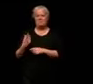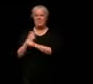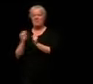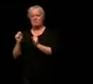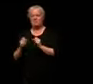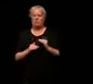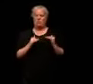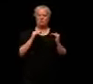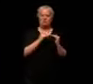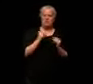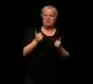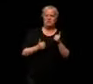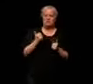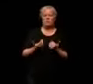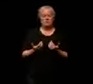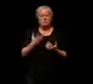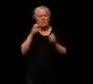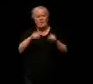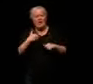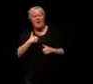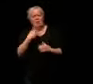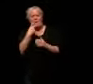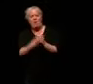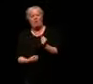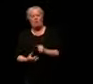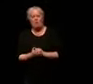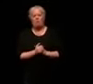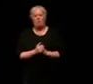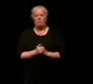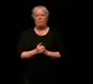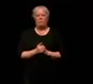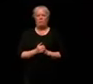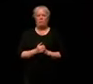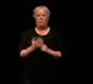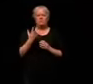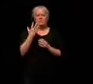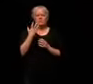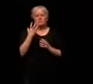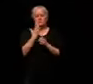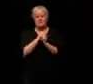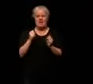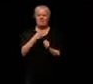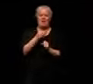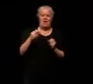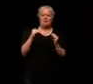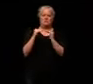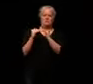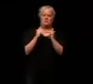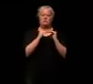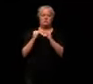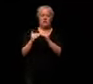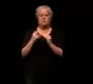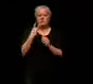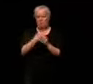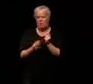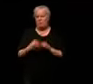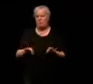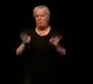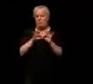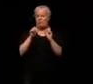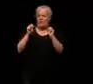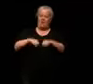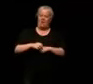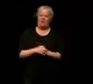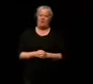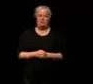That's the prerequisite to our prosperity. That's being safe in a just way. If we believe that